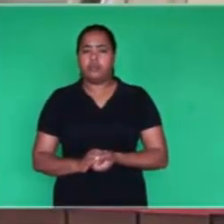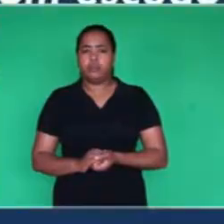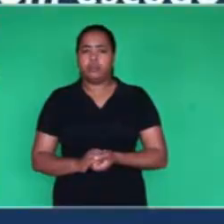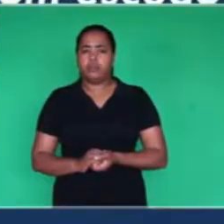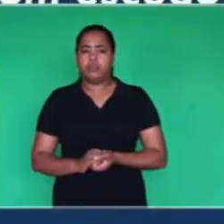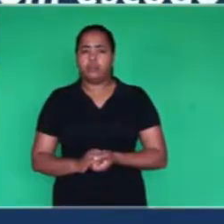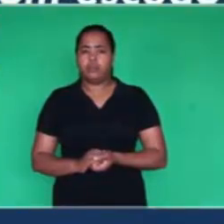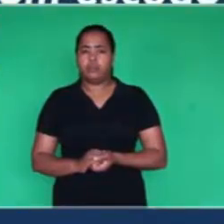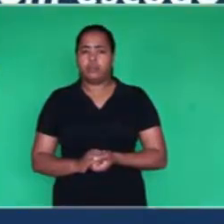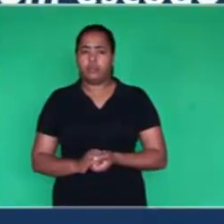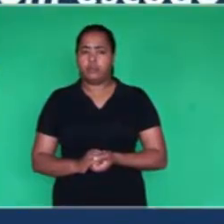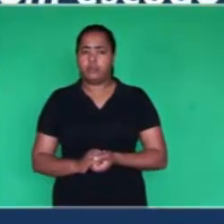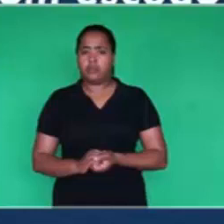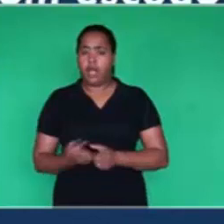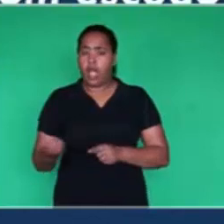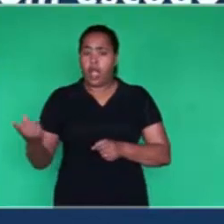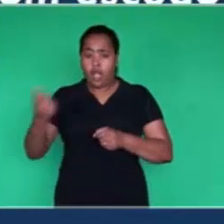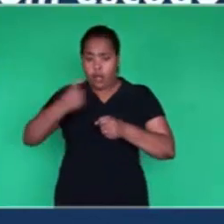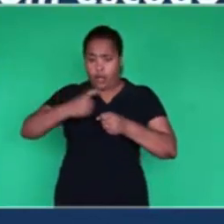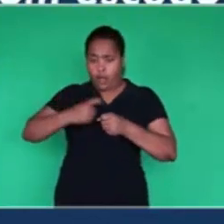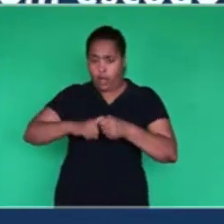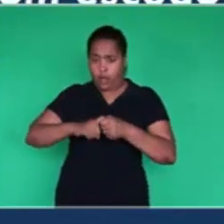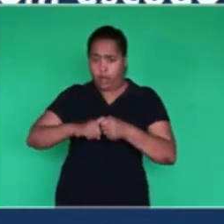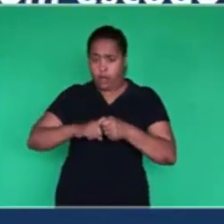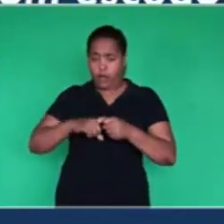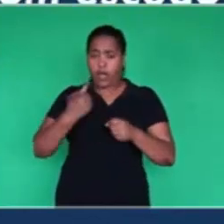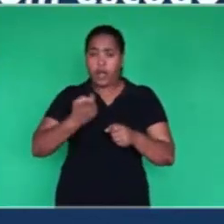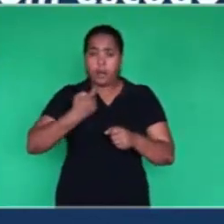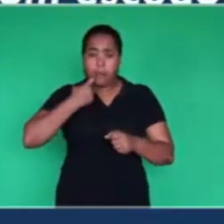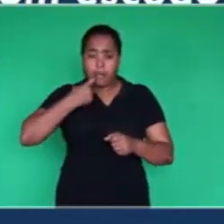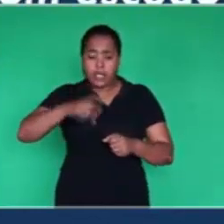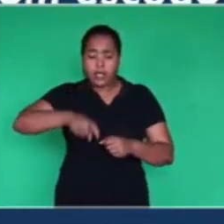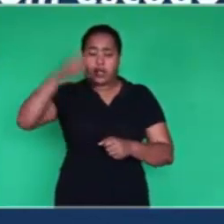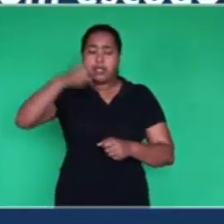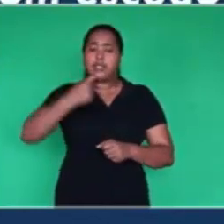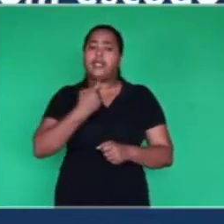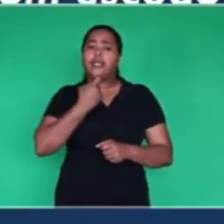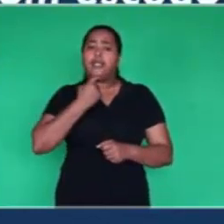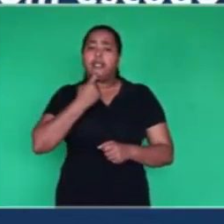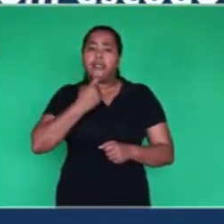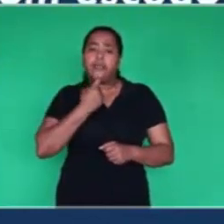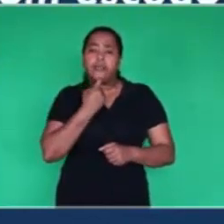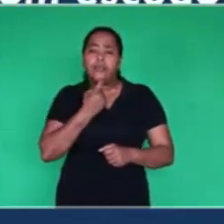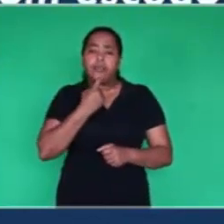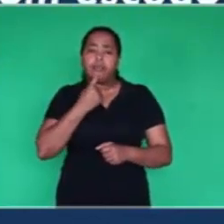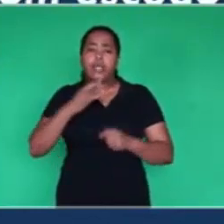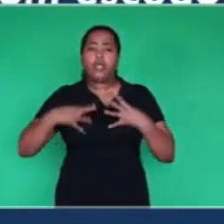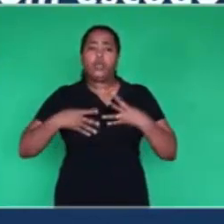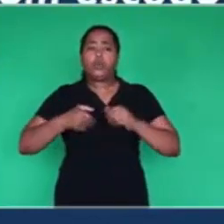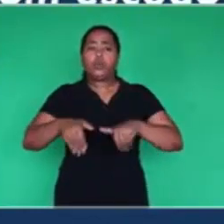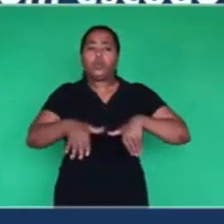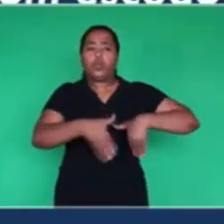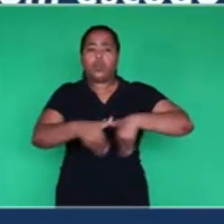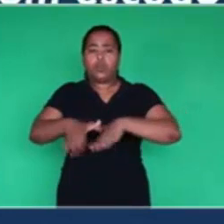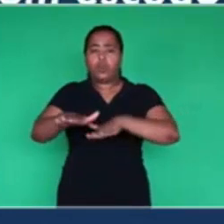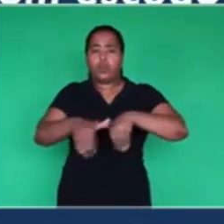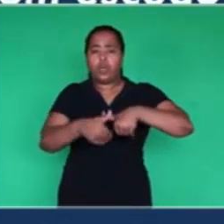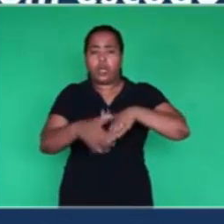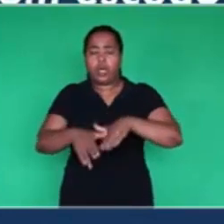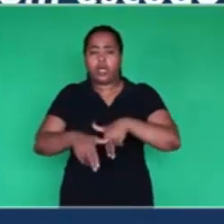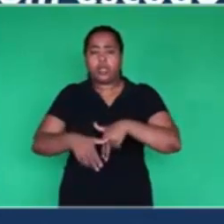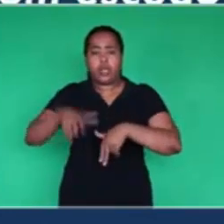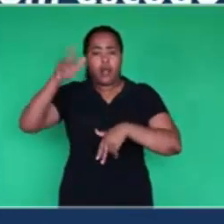with all your army, horses and horsemen, all splendidly clothed, a great company